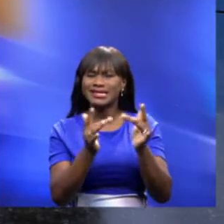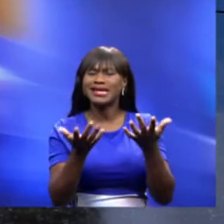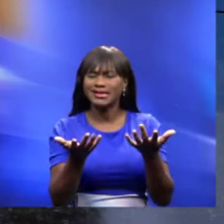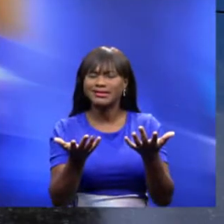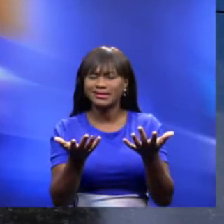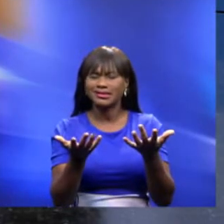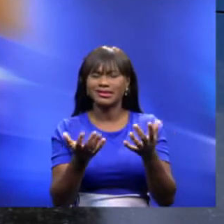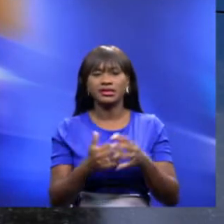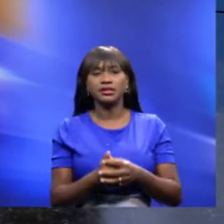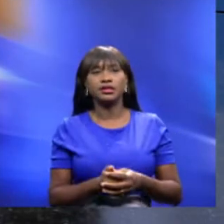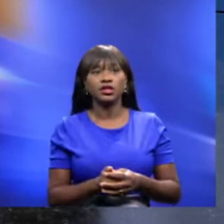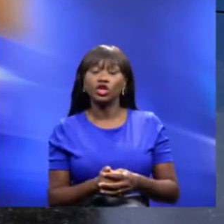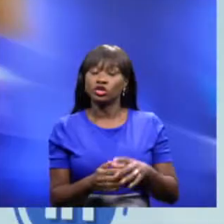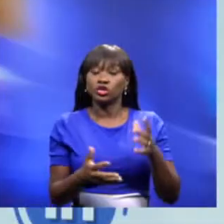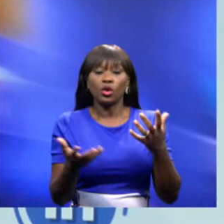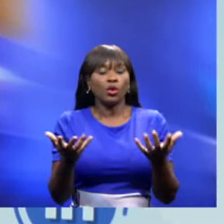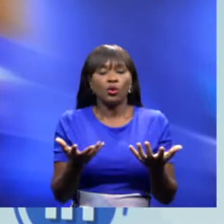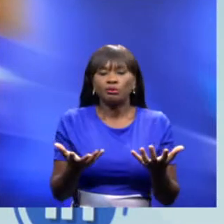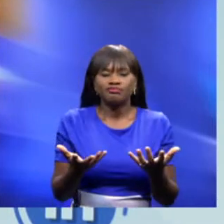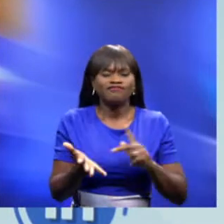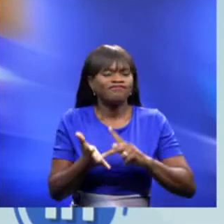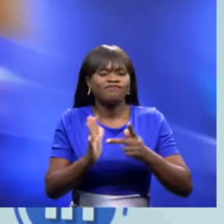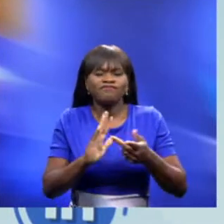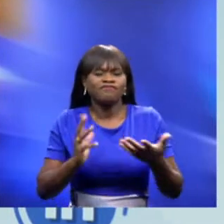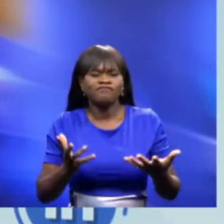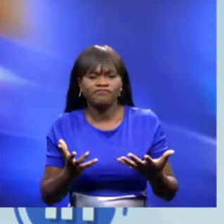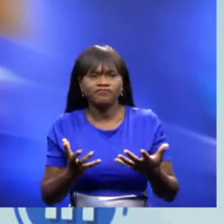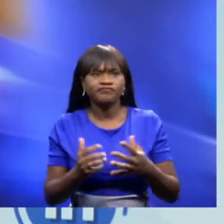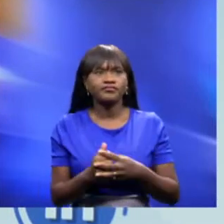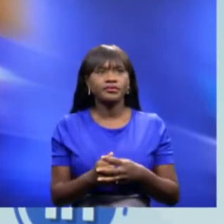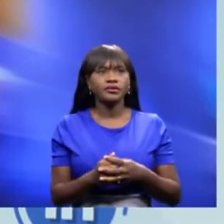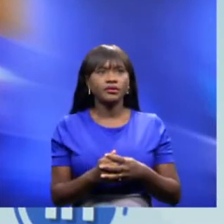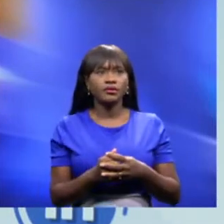global. So what we are saying is it's